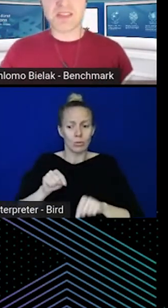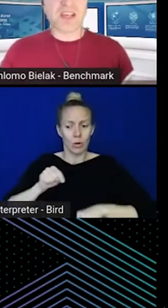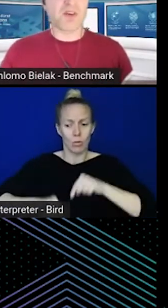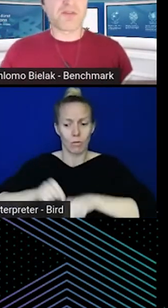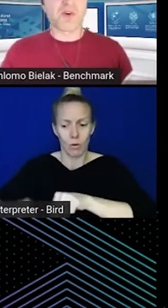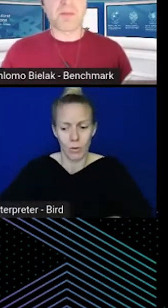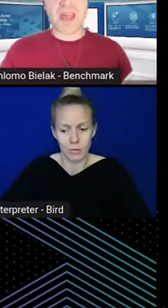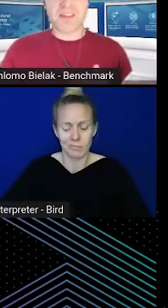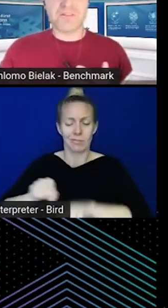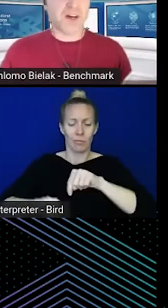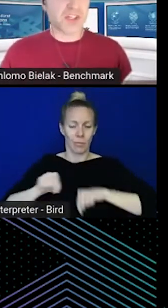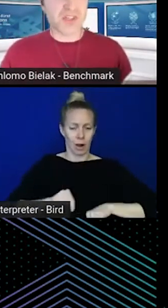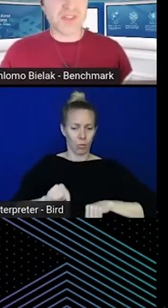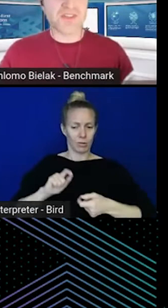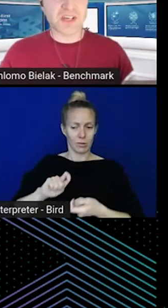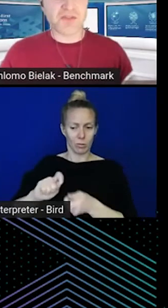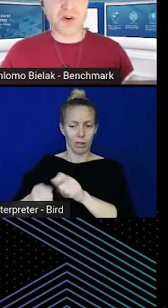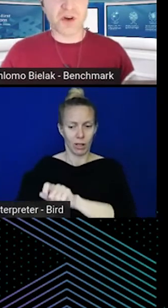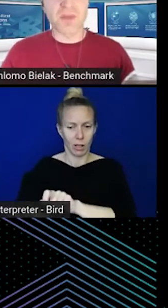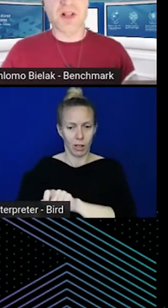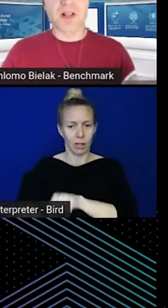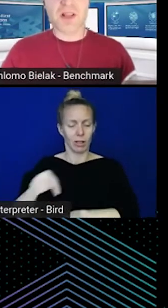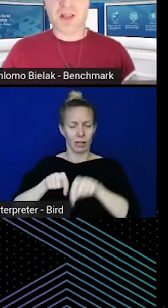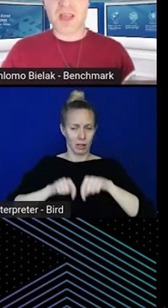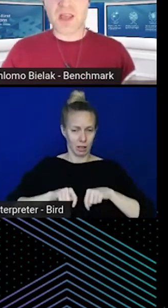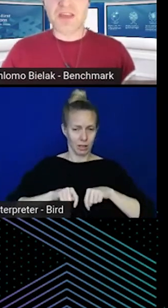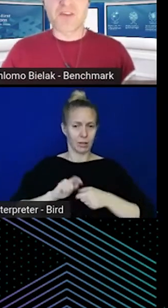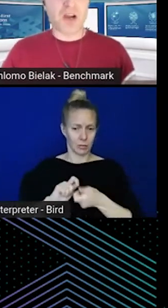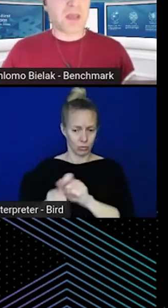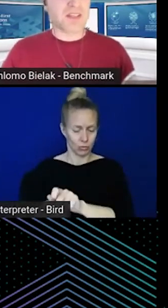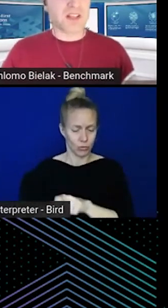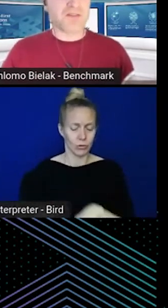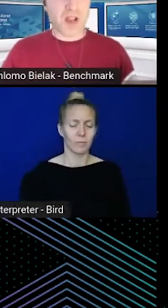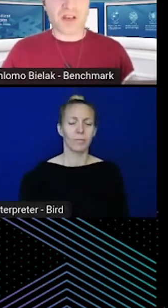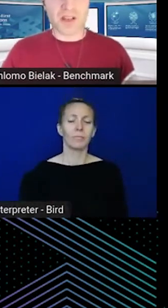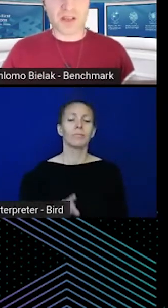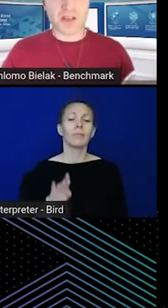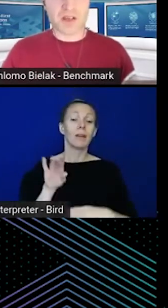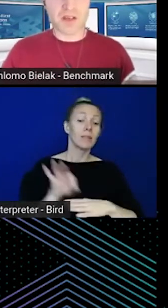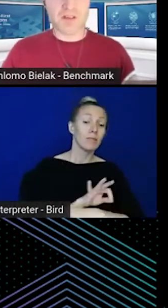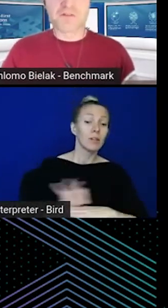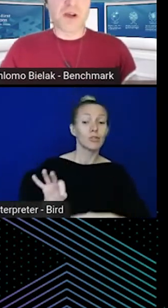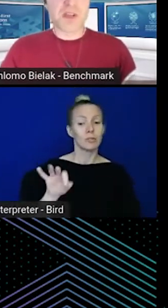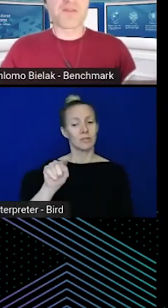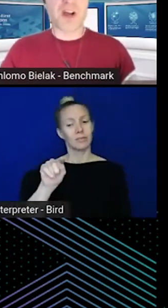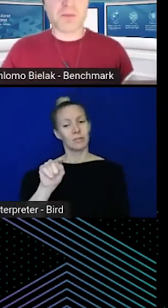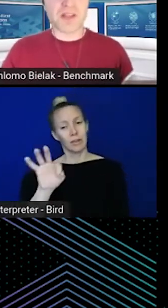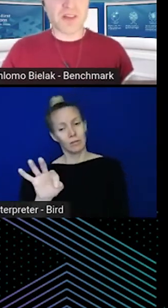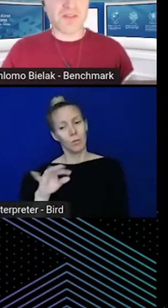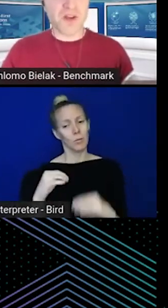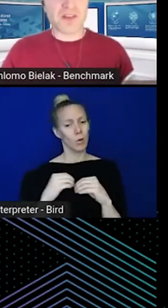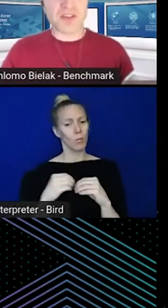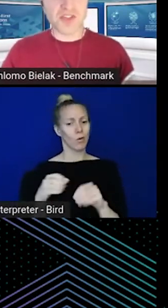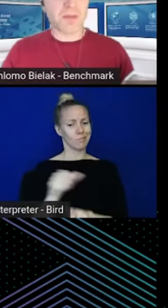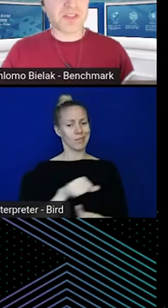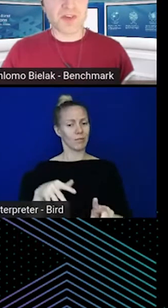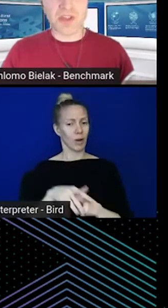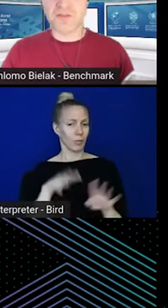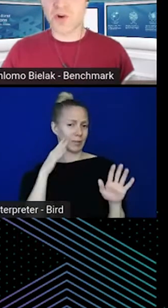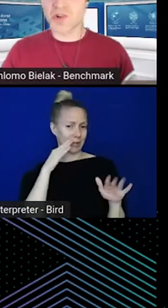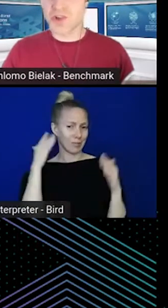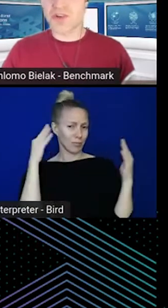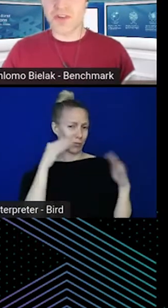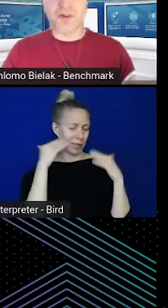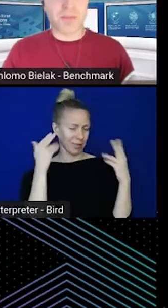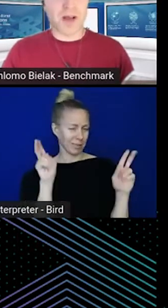and make Terraform and the functions of Terraform environmentally friendly. Very environmentally friendly, so much so